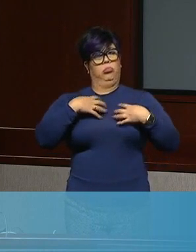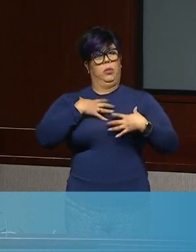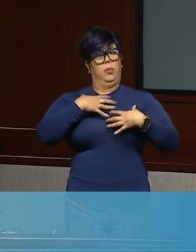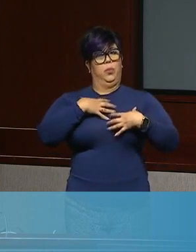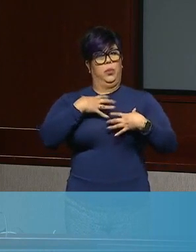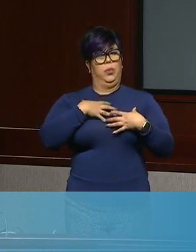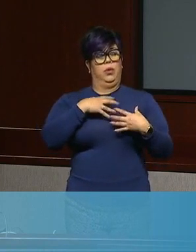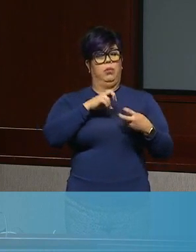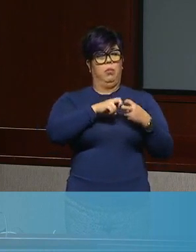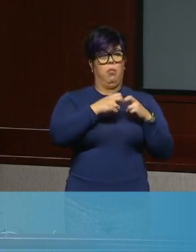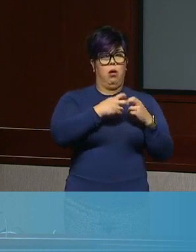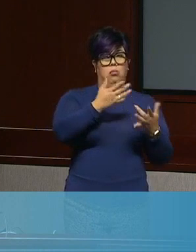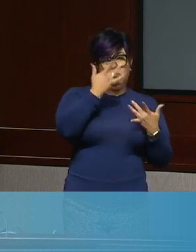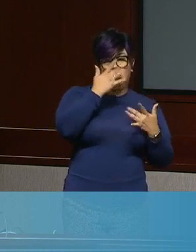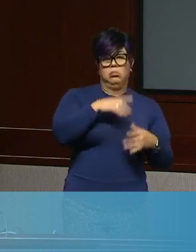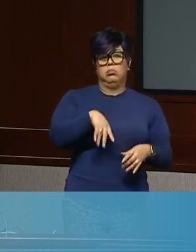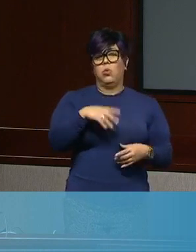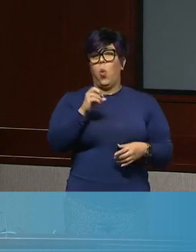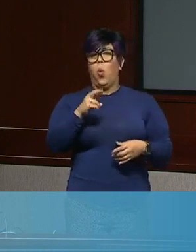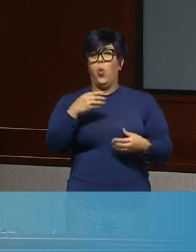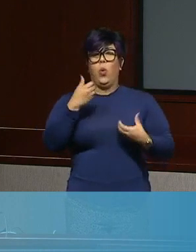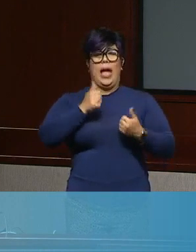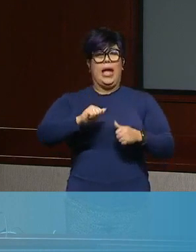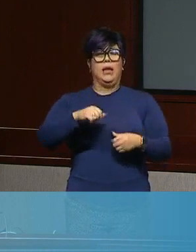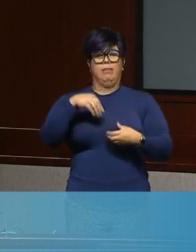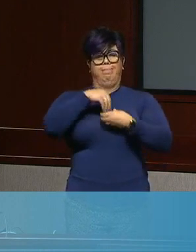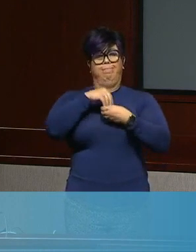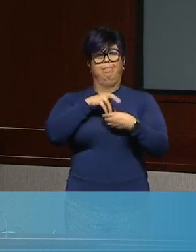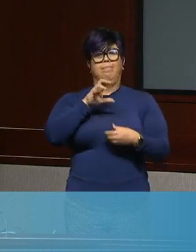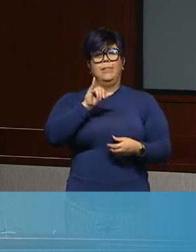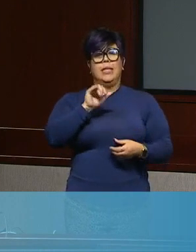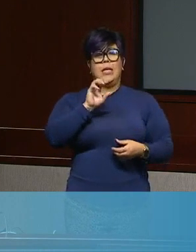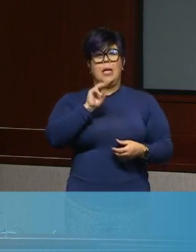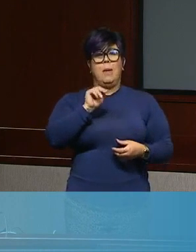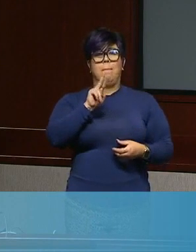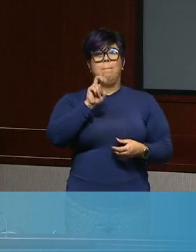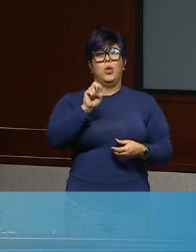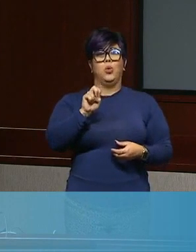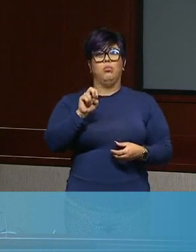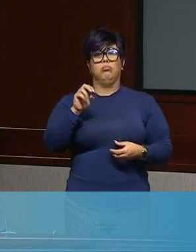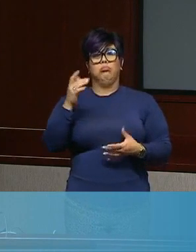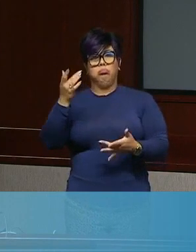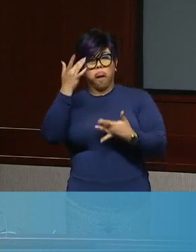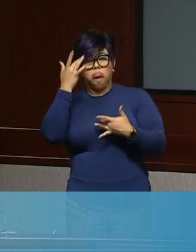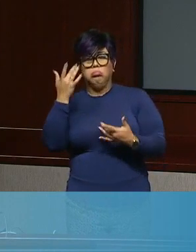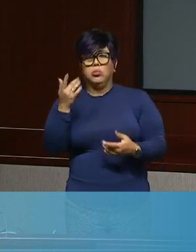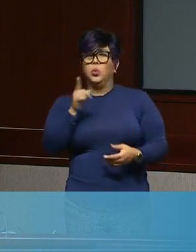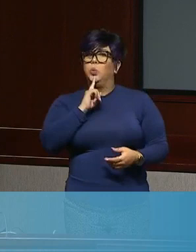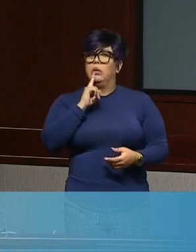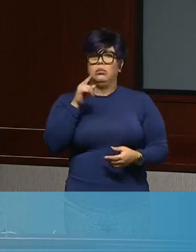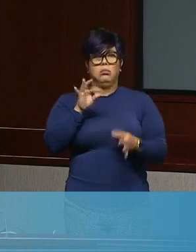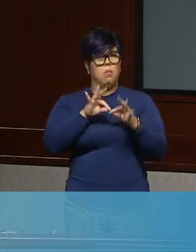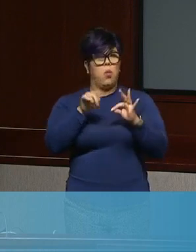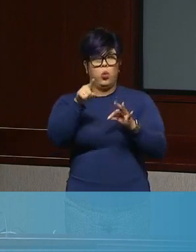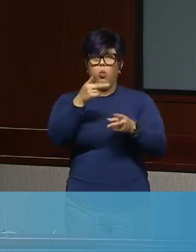autoimmune disorders, you need to really take care and pay attention and to protect